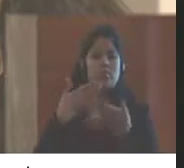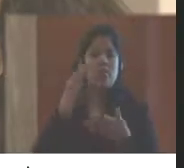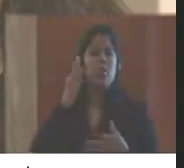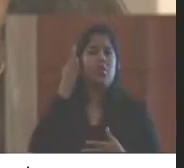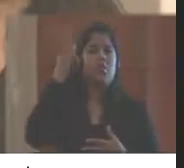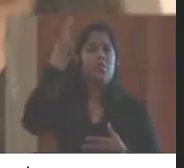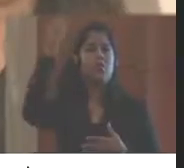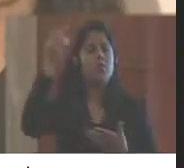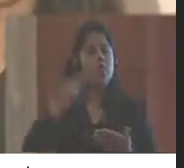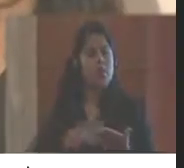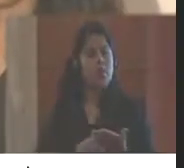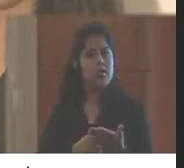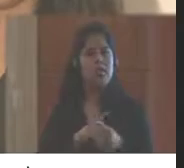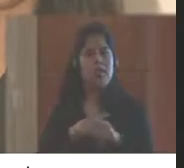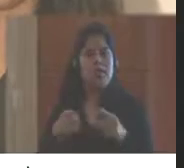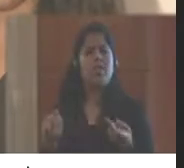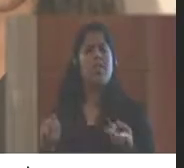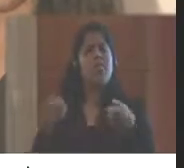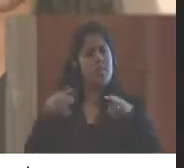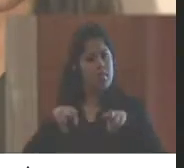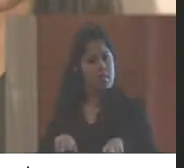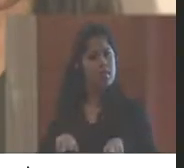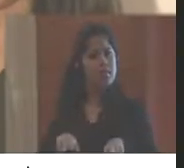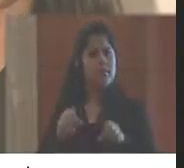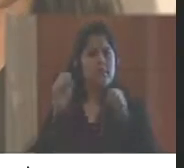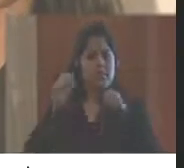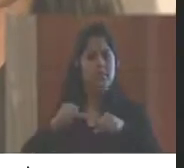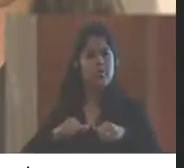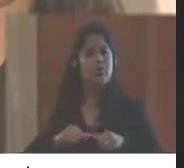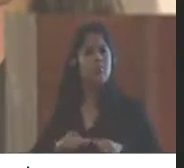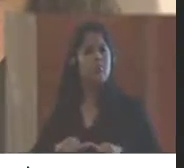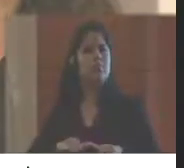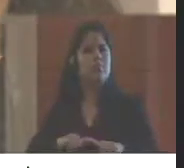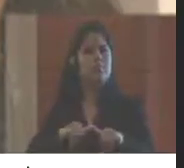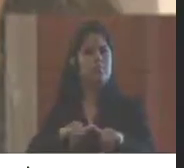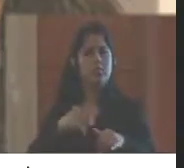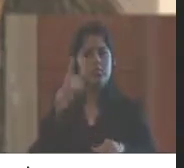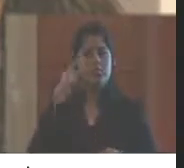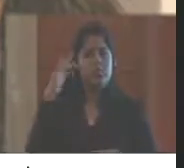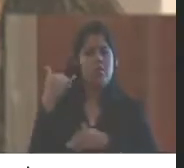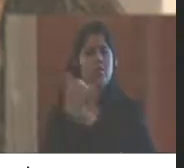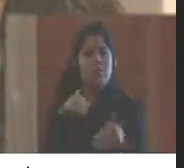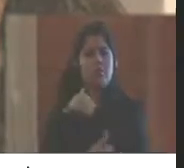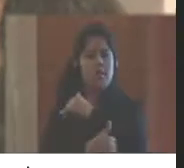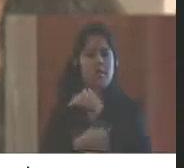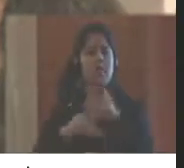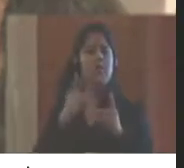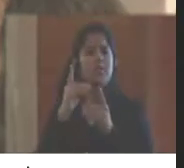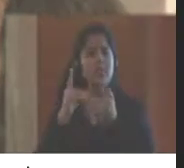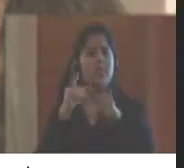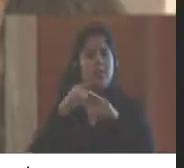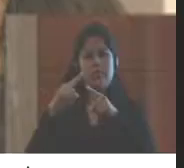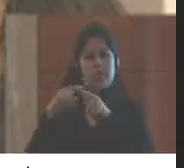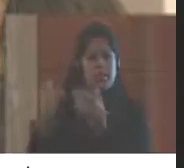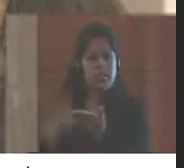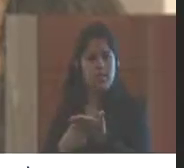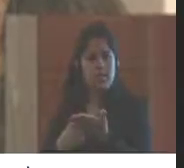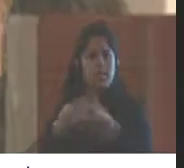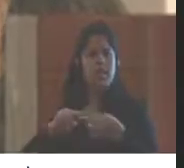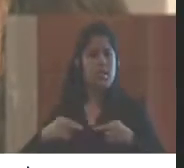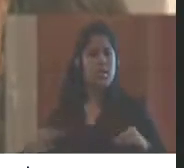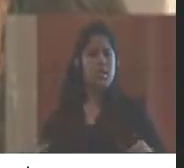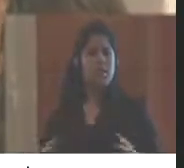fluid manner and future meetings. but also for this dialogue to also